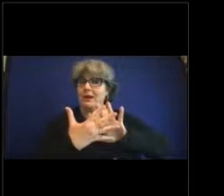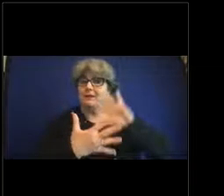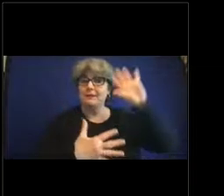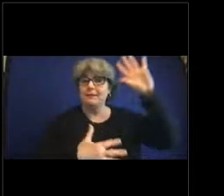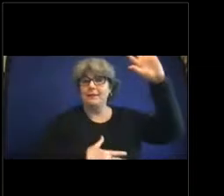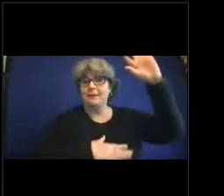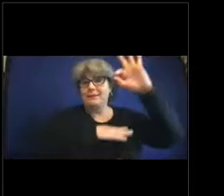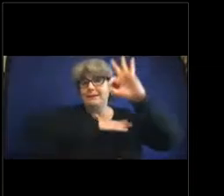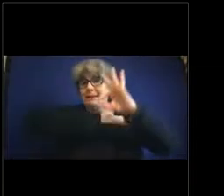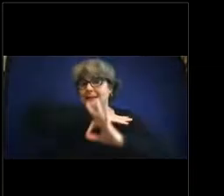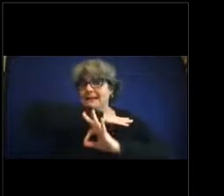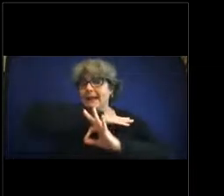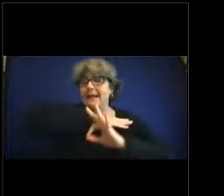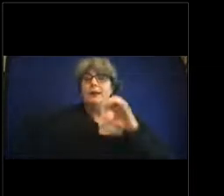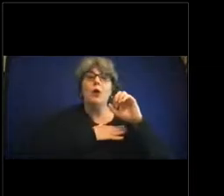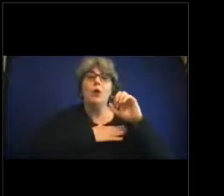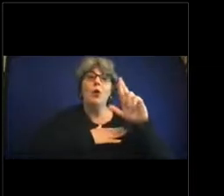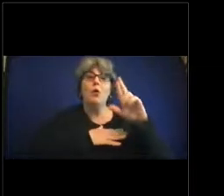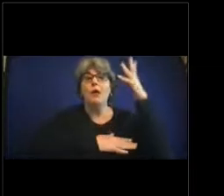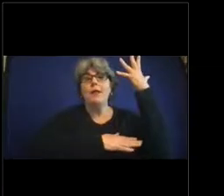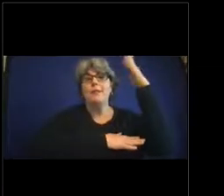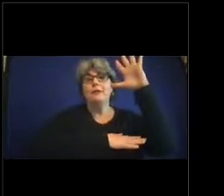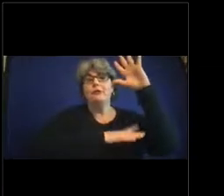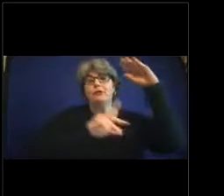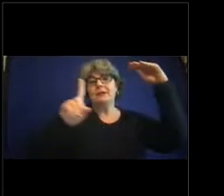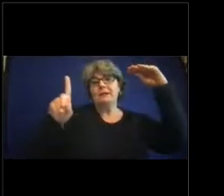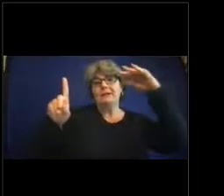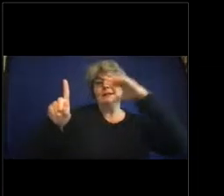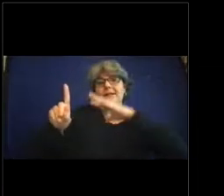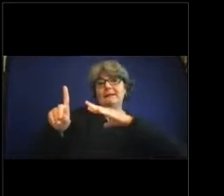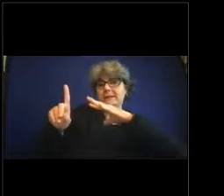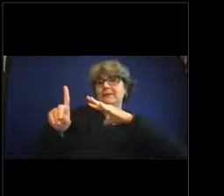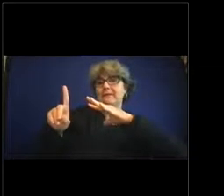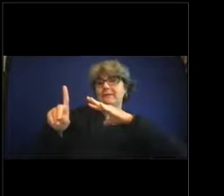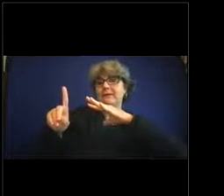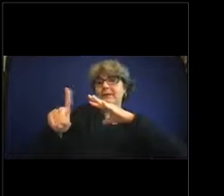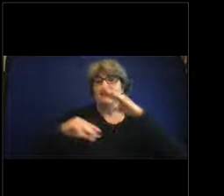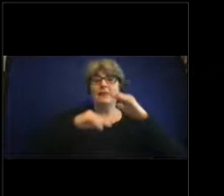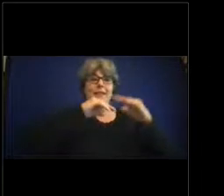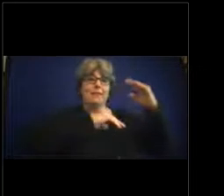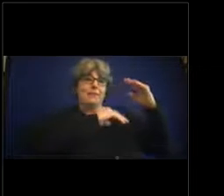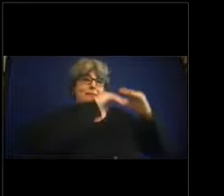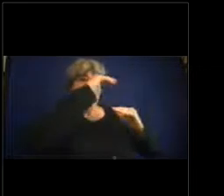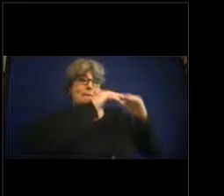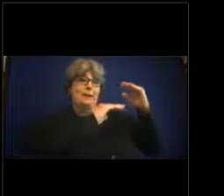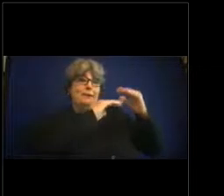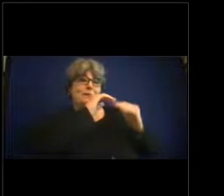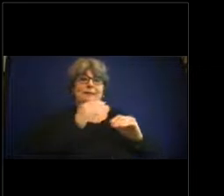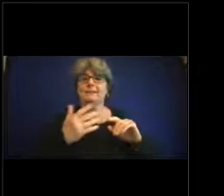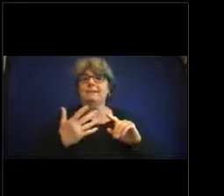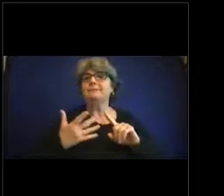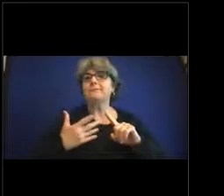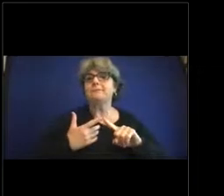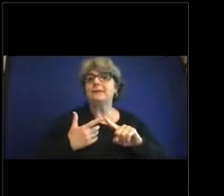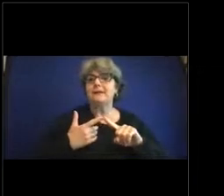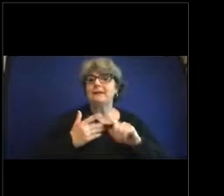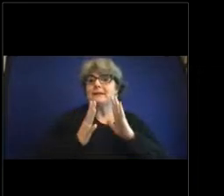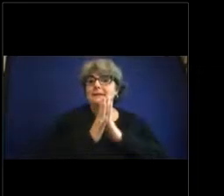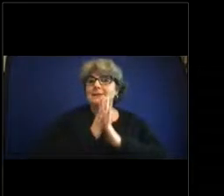or it just might be hitting the trees differently than it's hitting the buildings. I also notice some